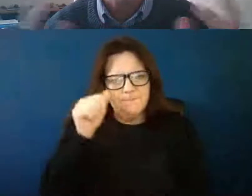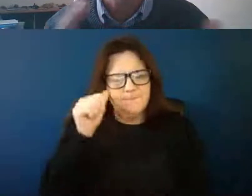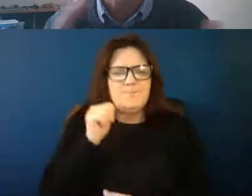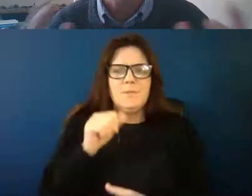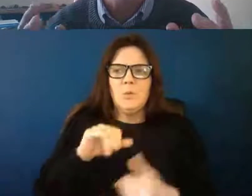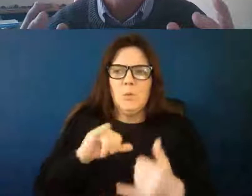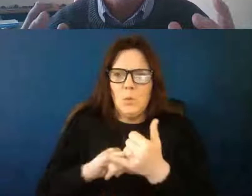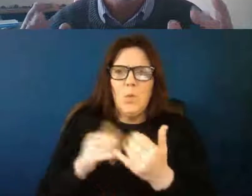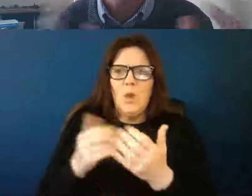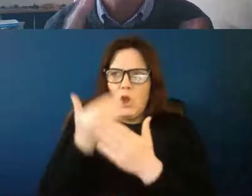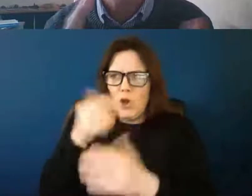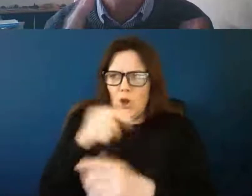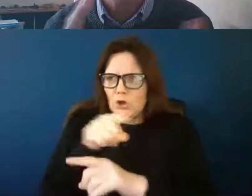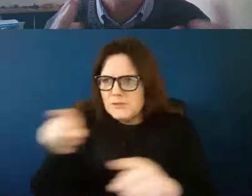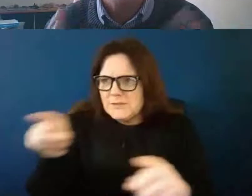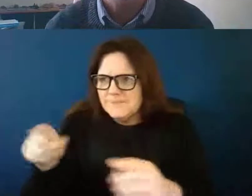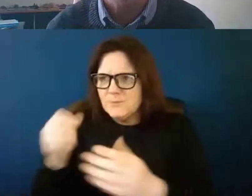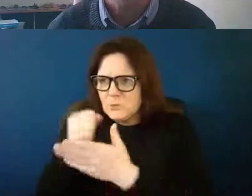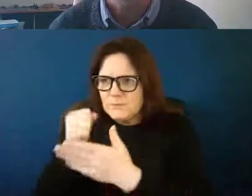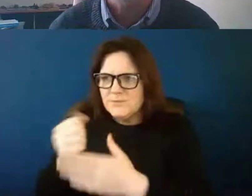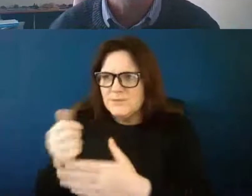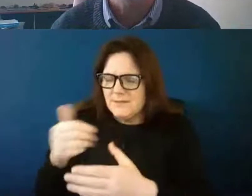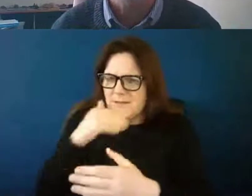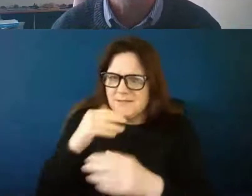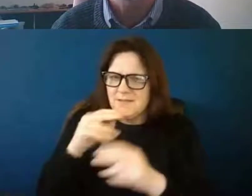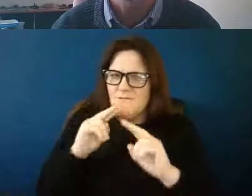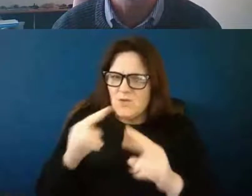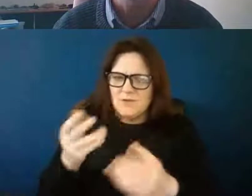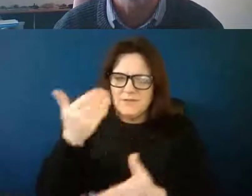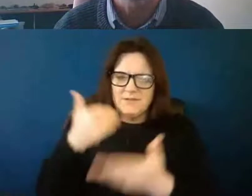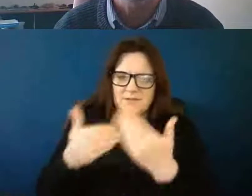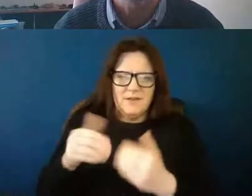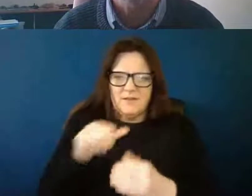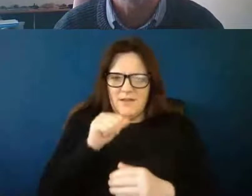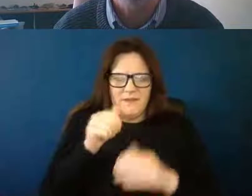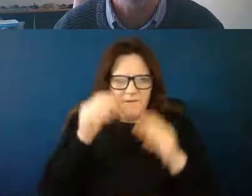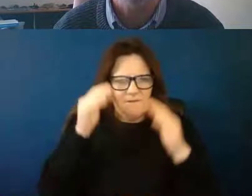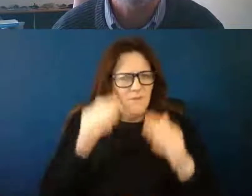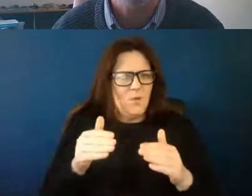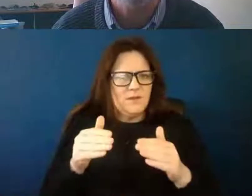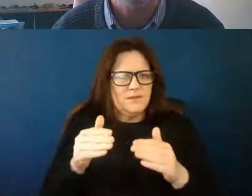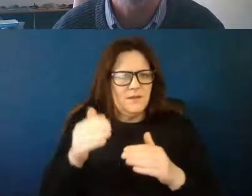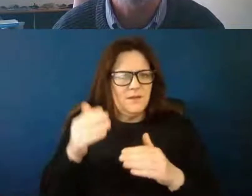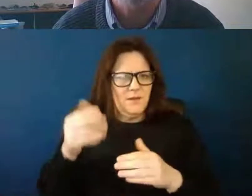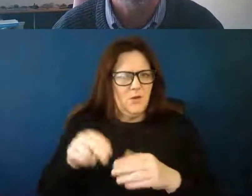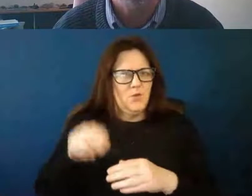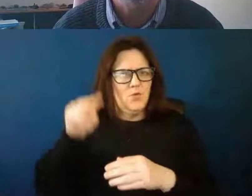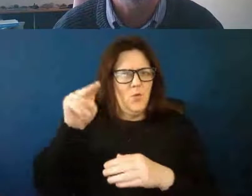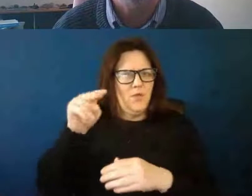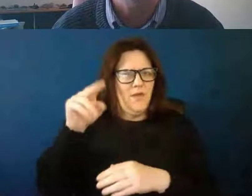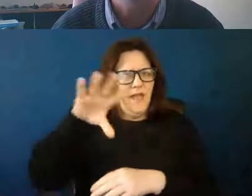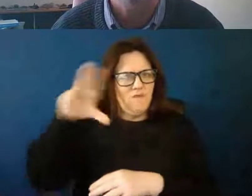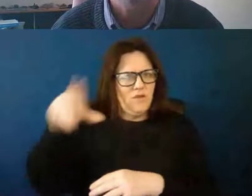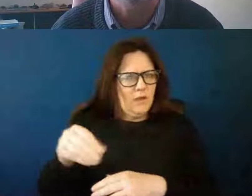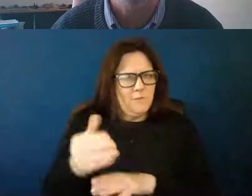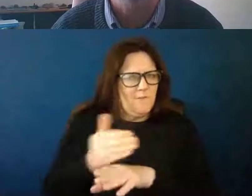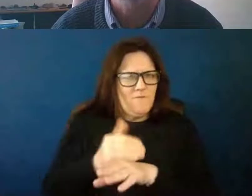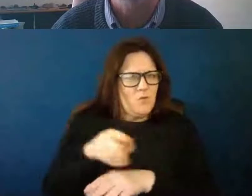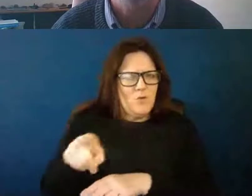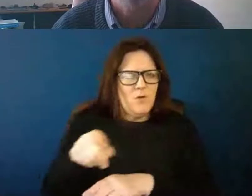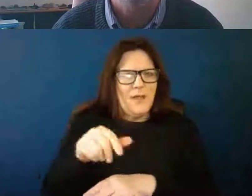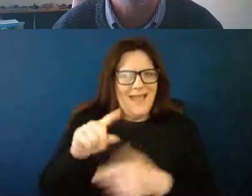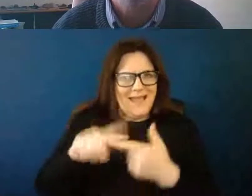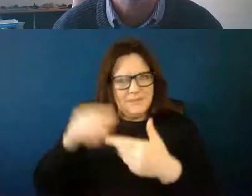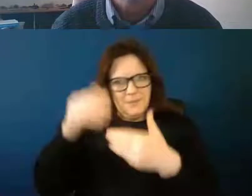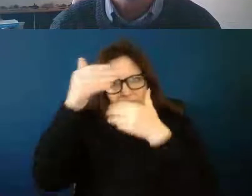that perhaps hadn't been a significant focus within North Africa and within